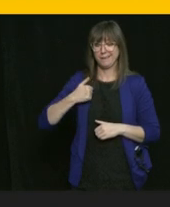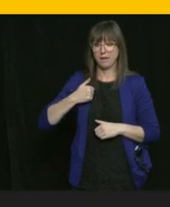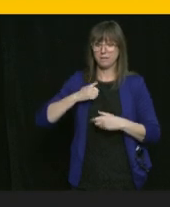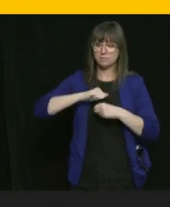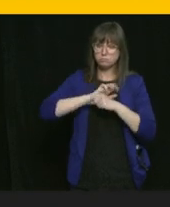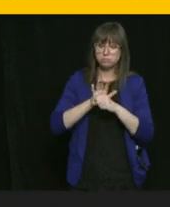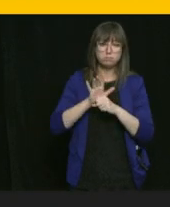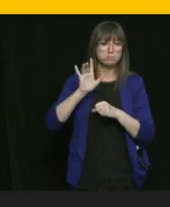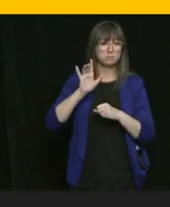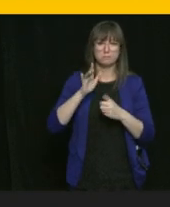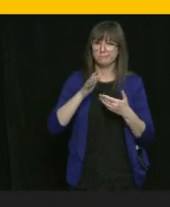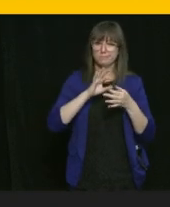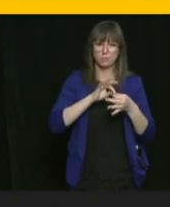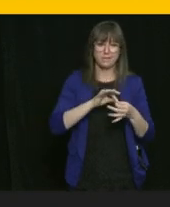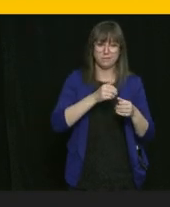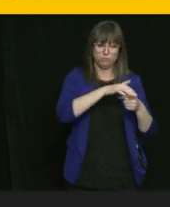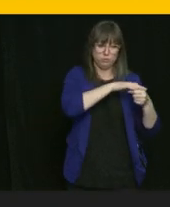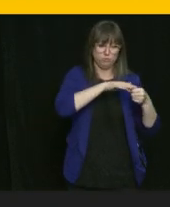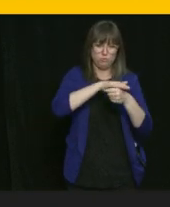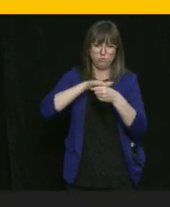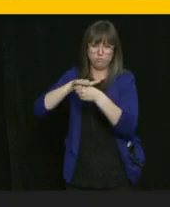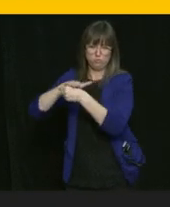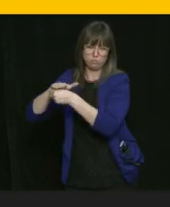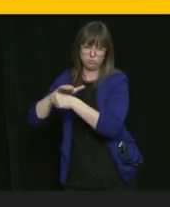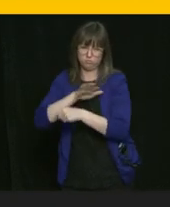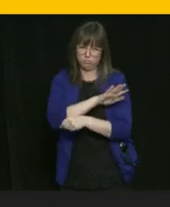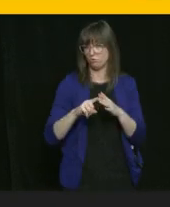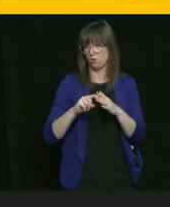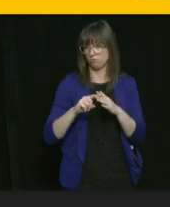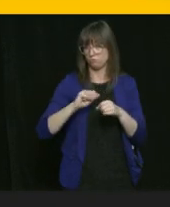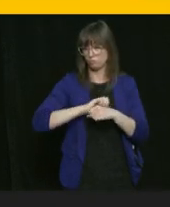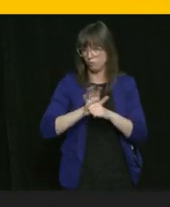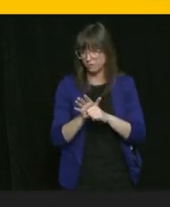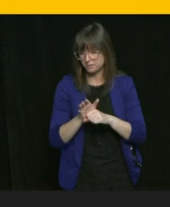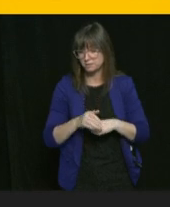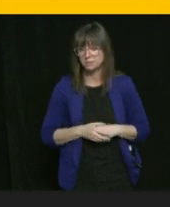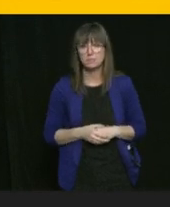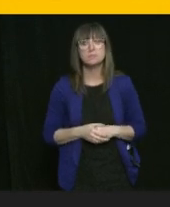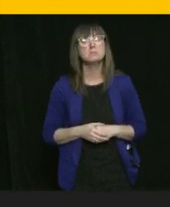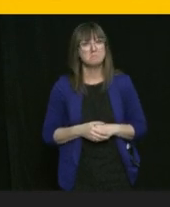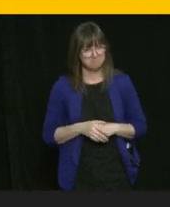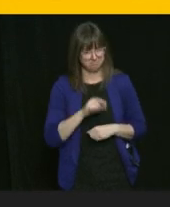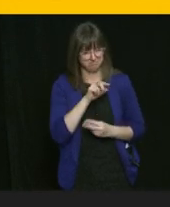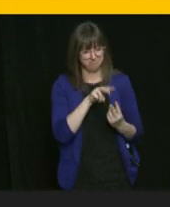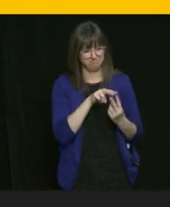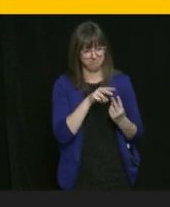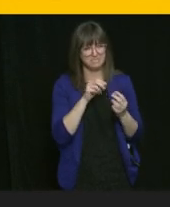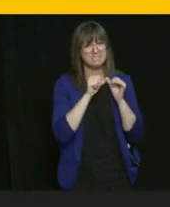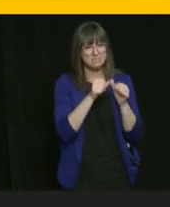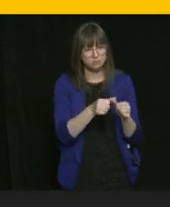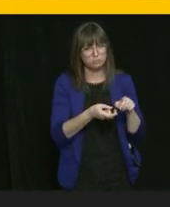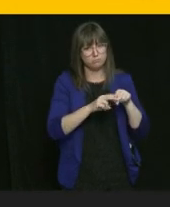by regional epidemics that vary considerably across the country. Continuing to account for the majority of